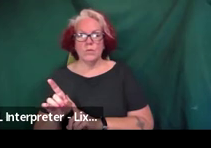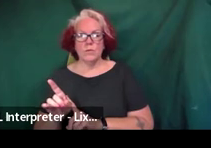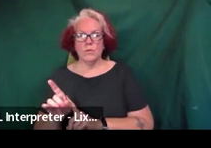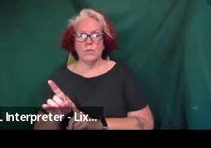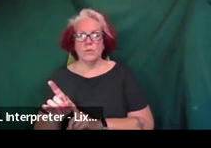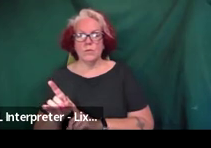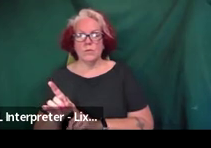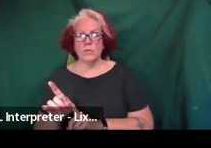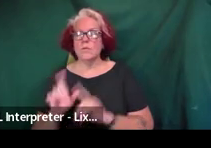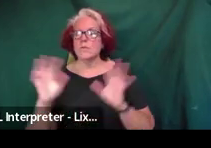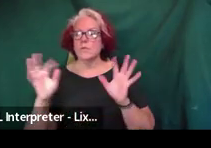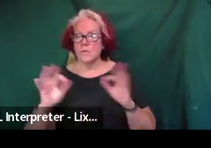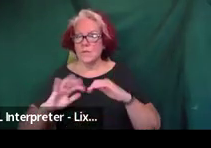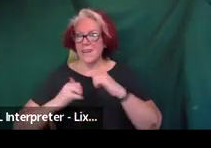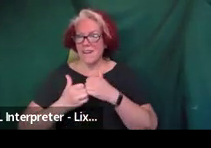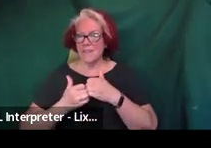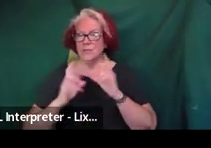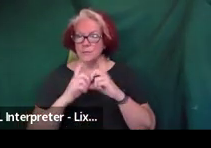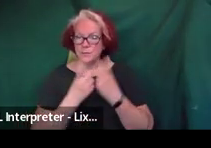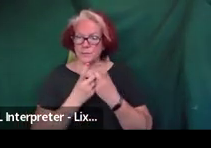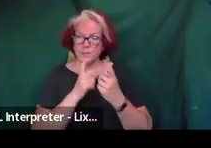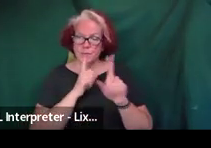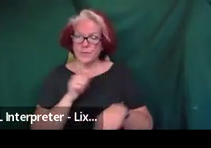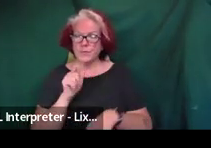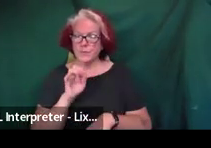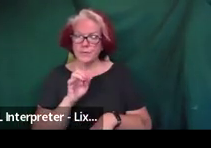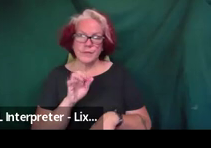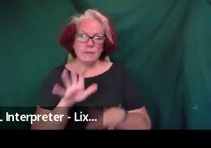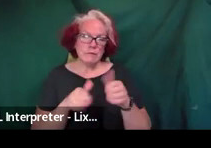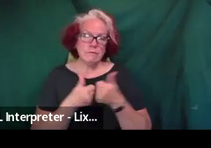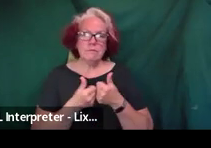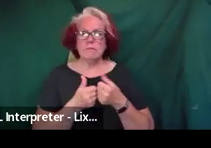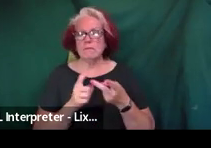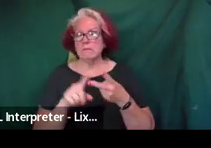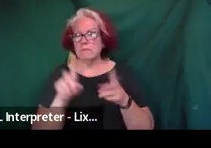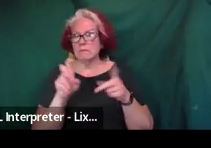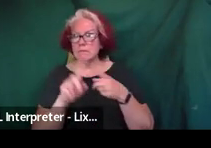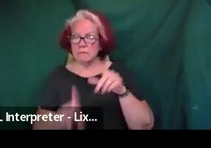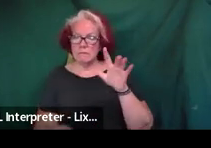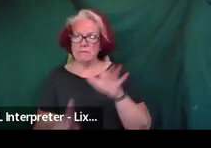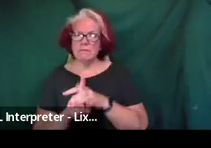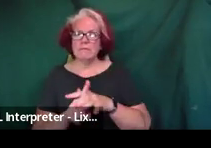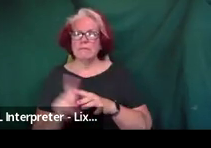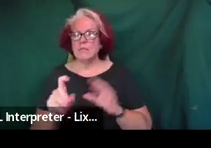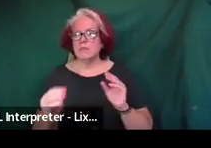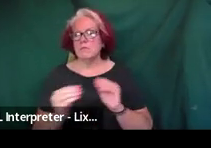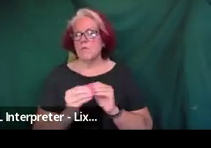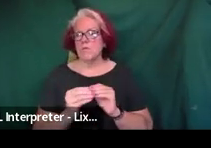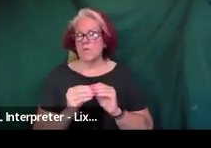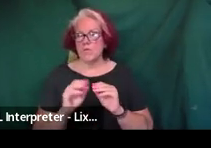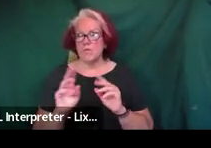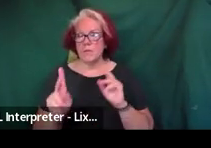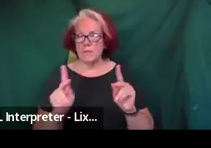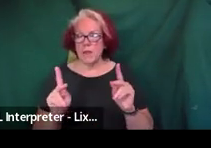the way that the district responds when we do have an issue or a challenge that we need, you know, a little bit more manpower to get over the